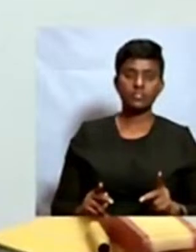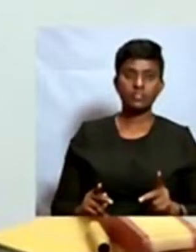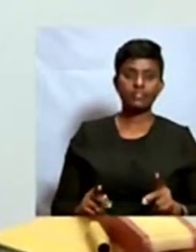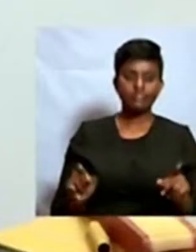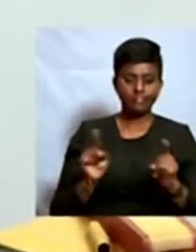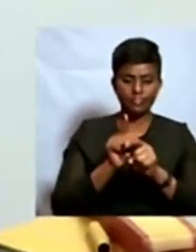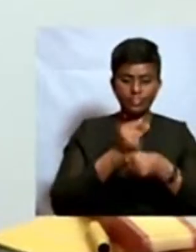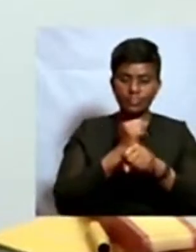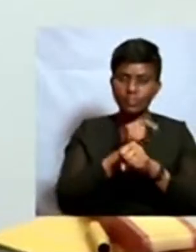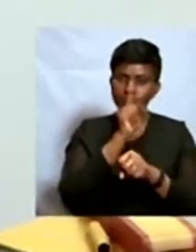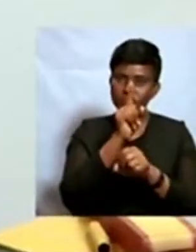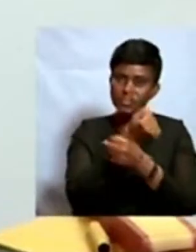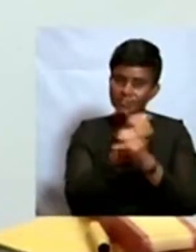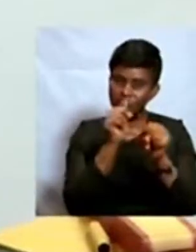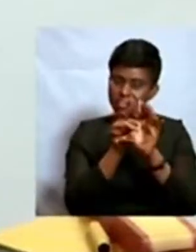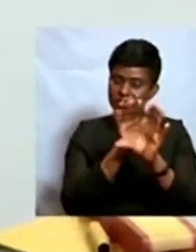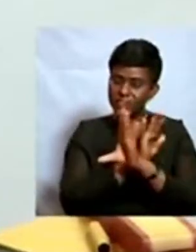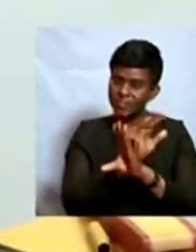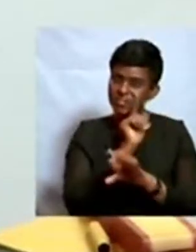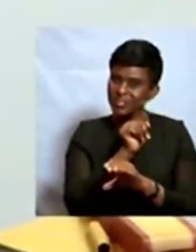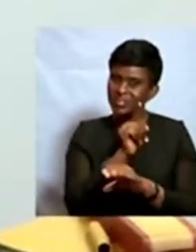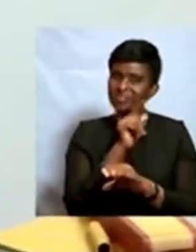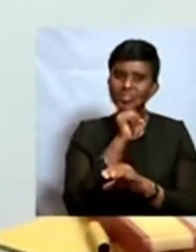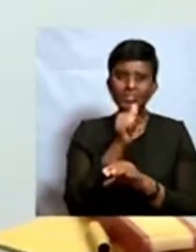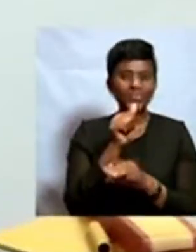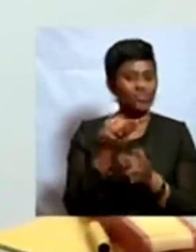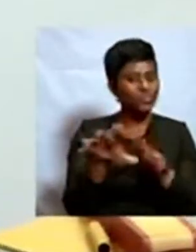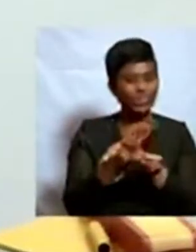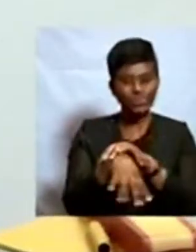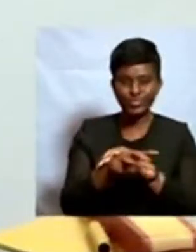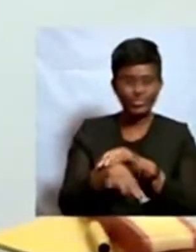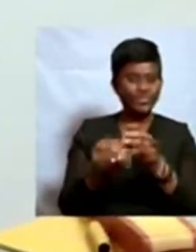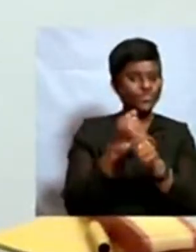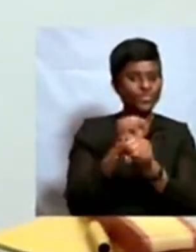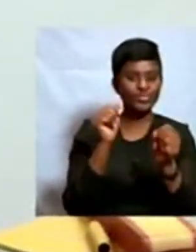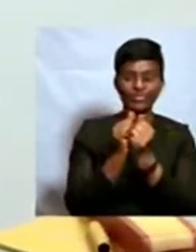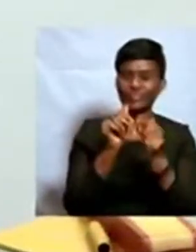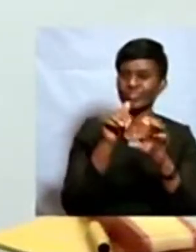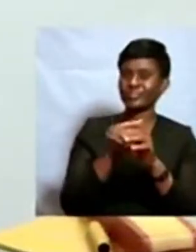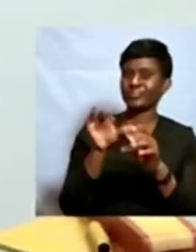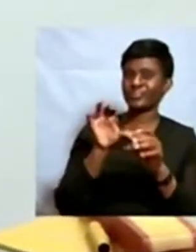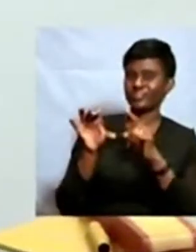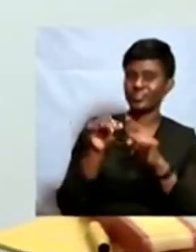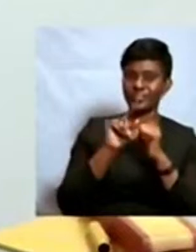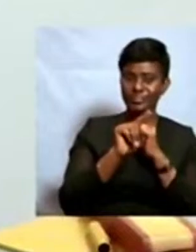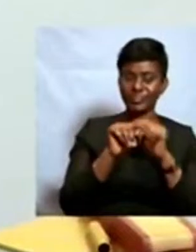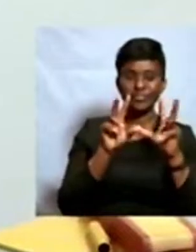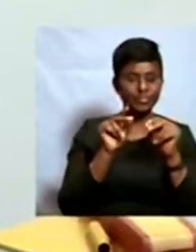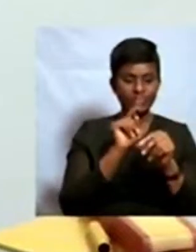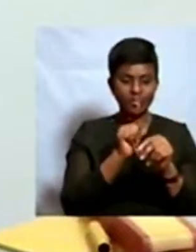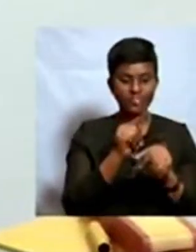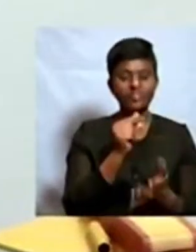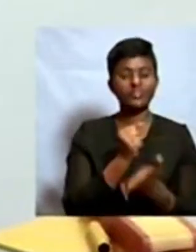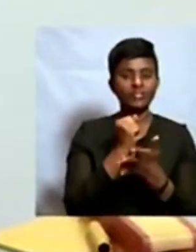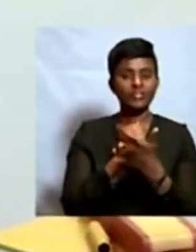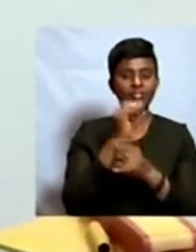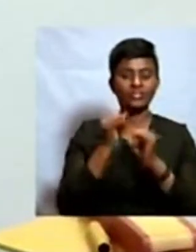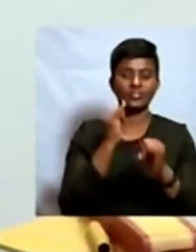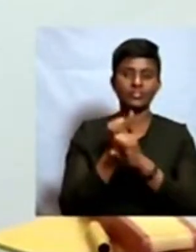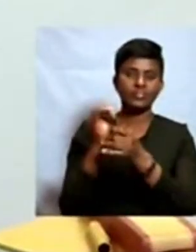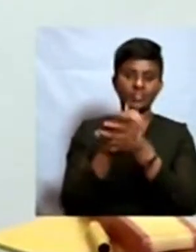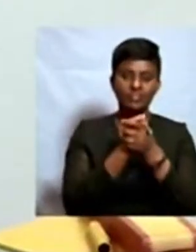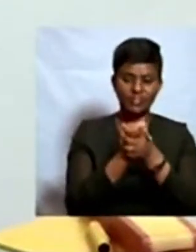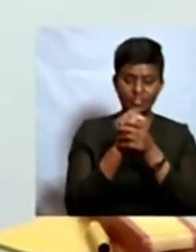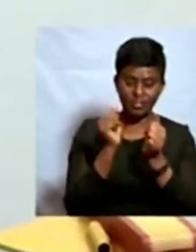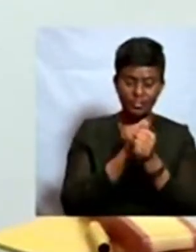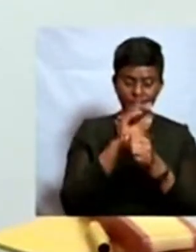to ensure safety in Zambia does not jeopardize the safety within the sector. This also facilitates international cooperation and